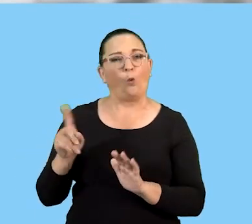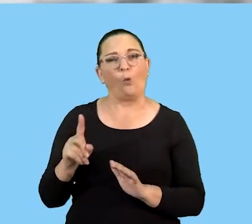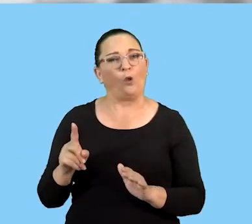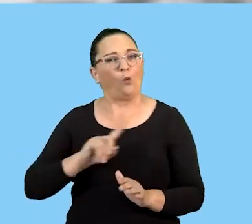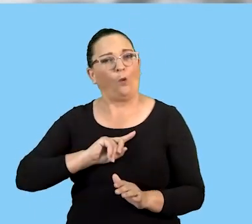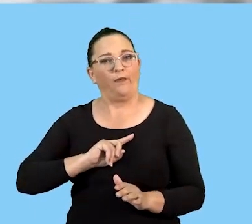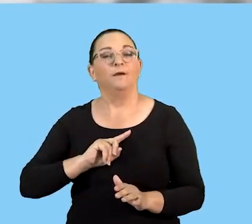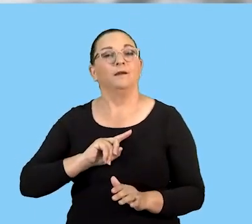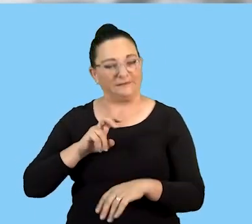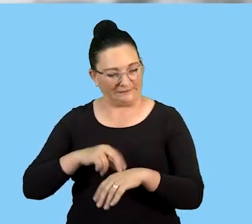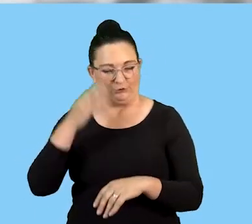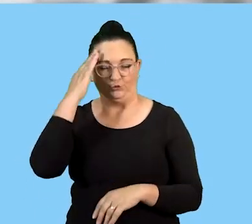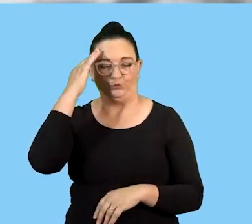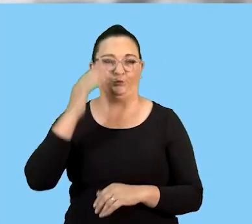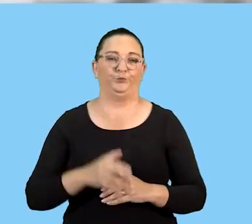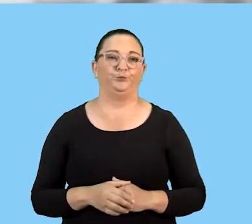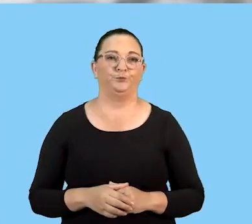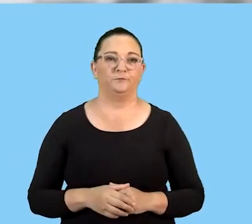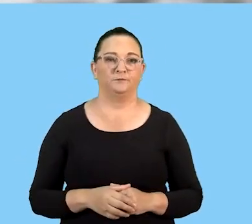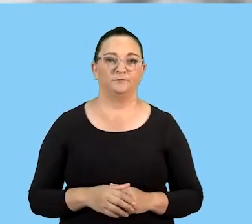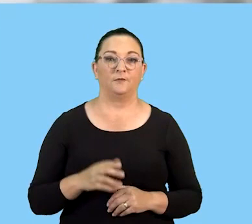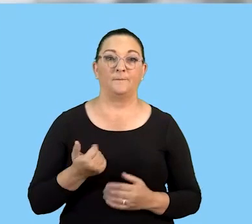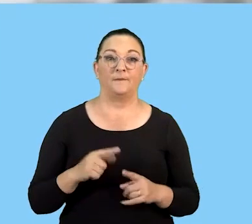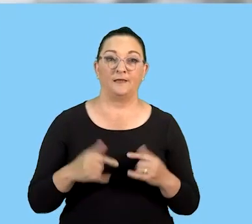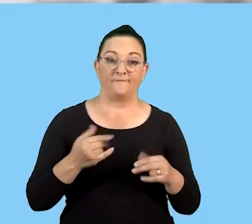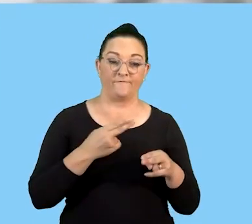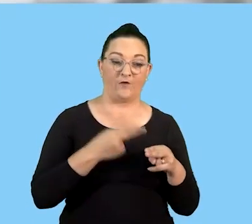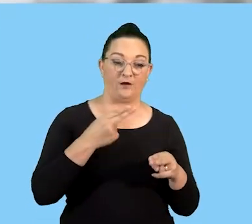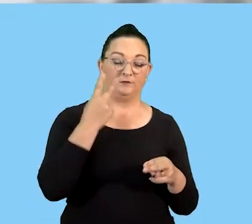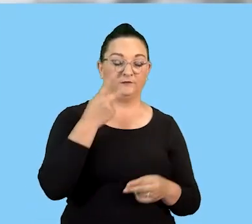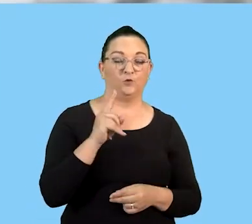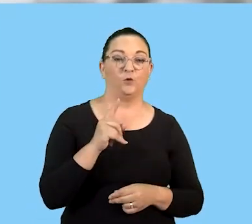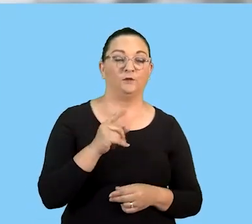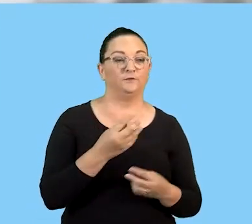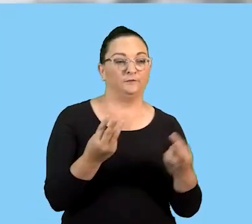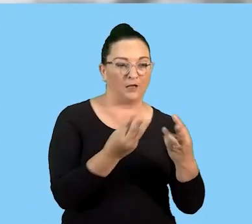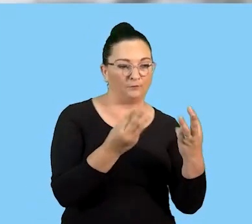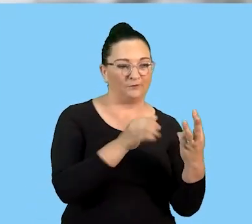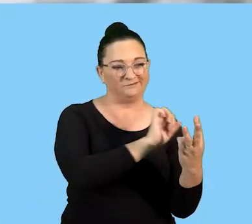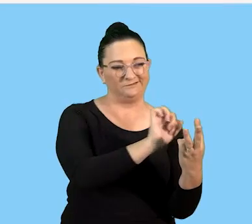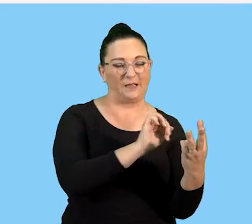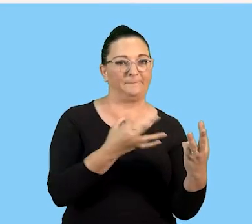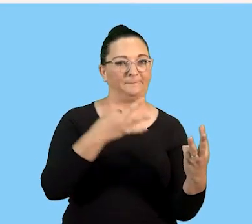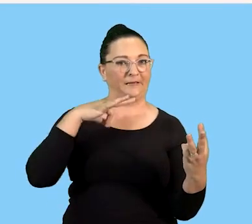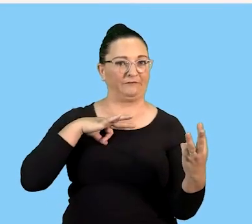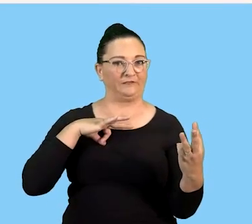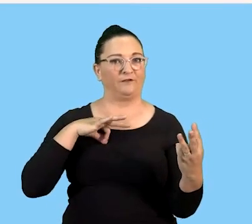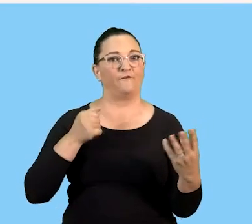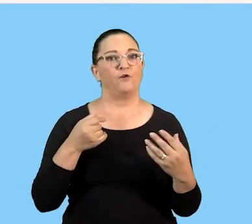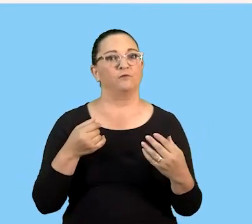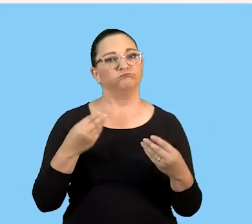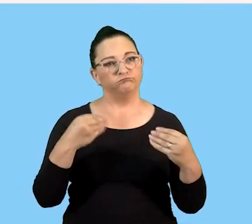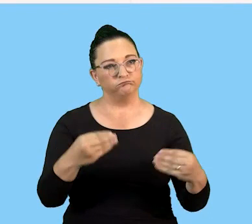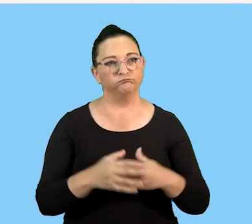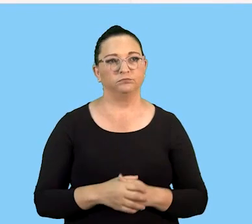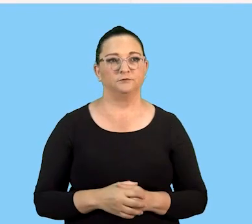terminated. Let's then finally look at the employee benefits that exist in businesses. It